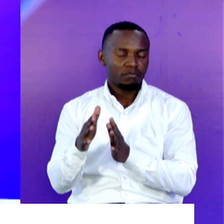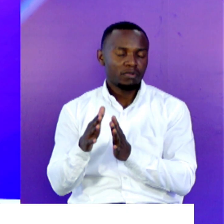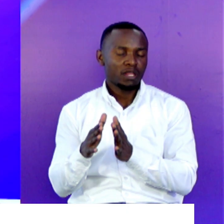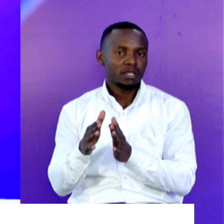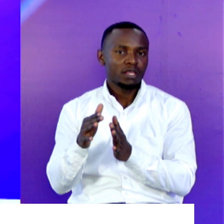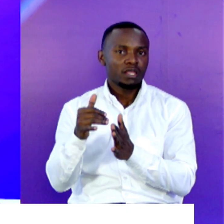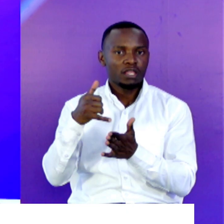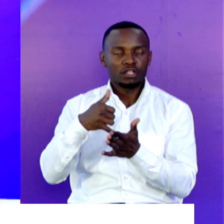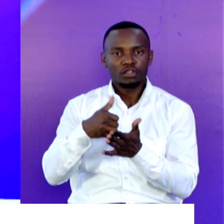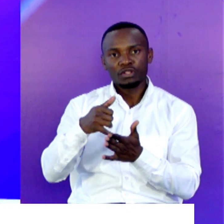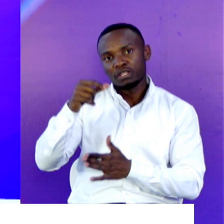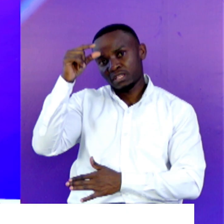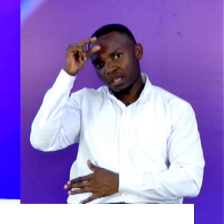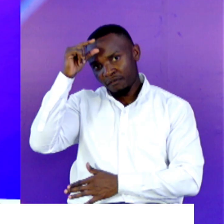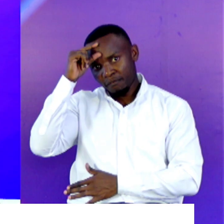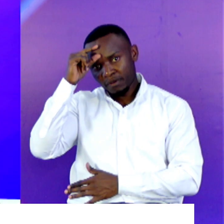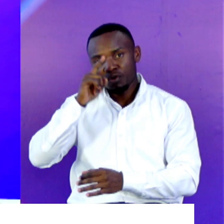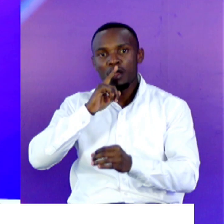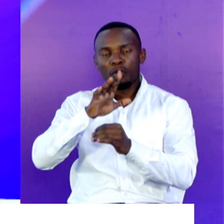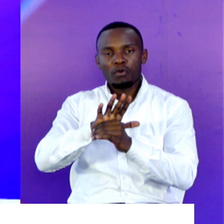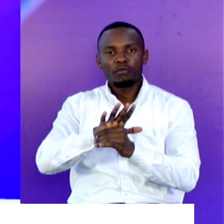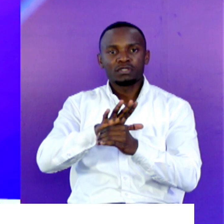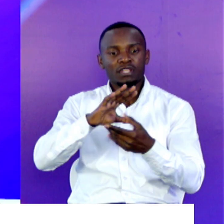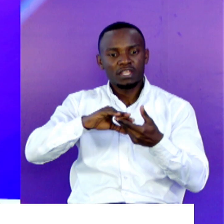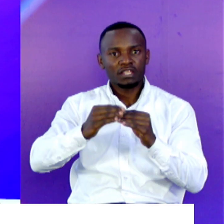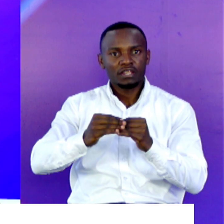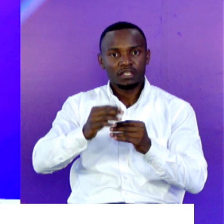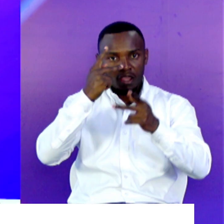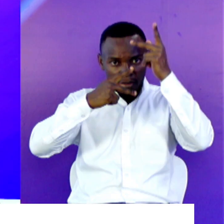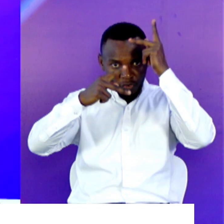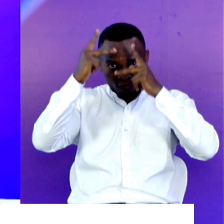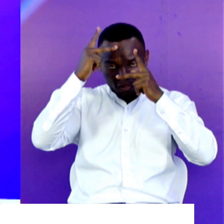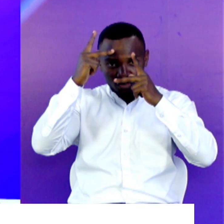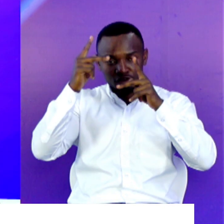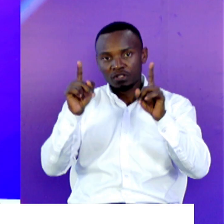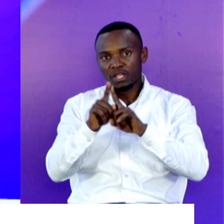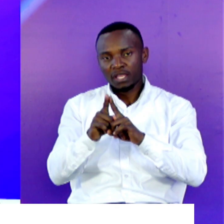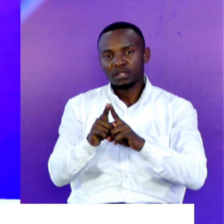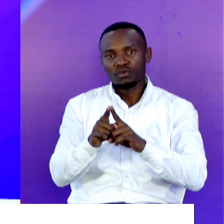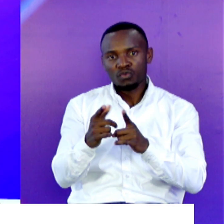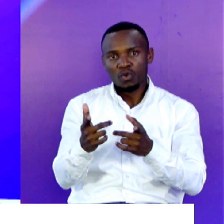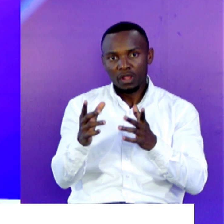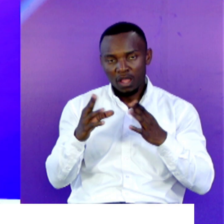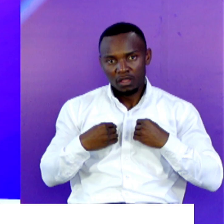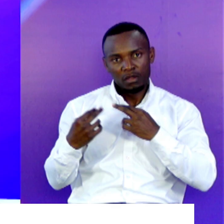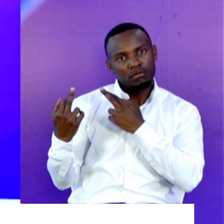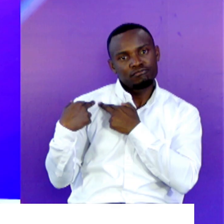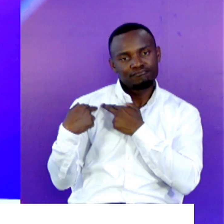broader commitment to creating a professional and accountable police service.